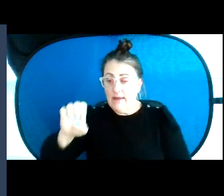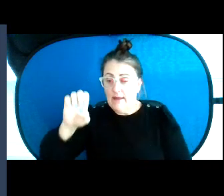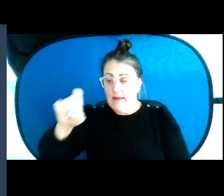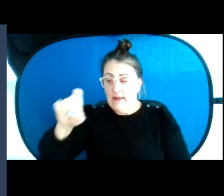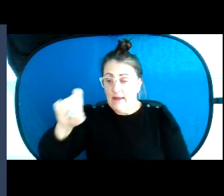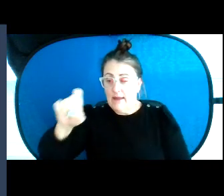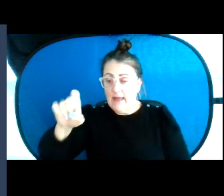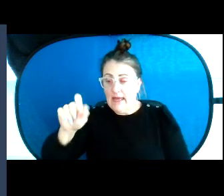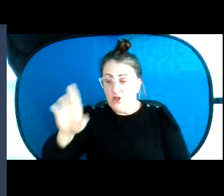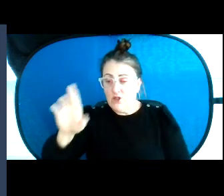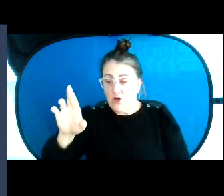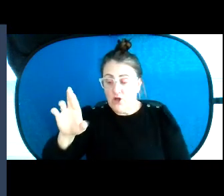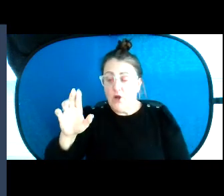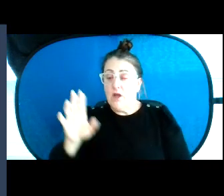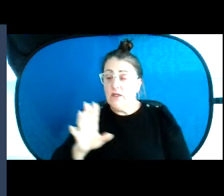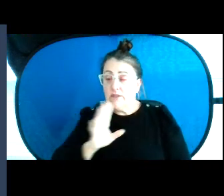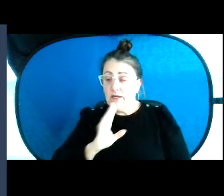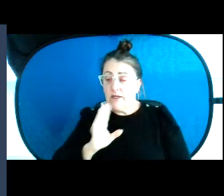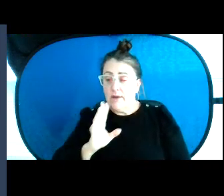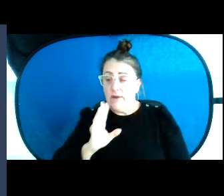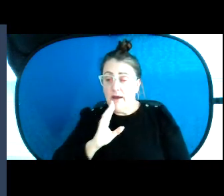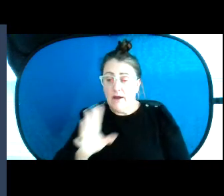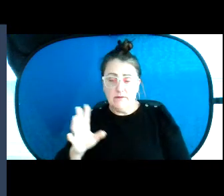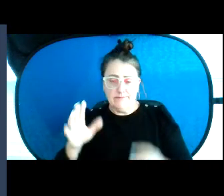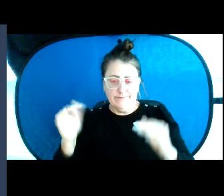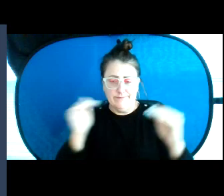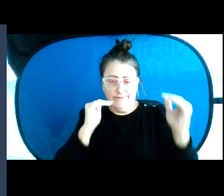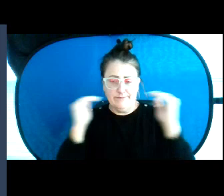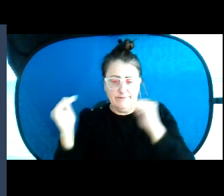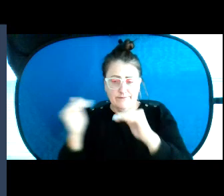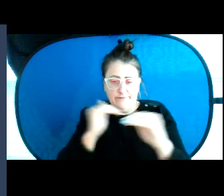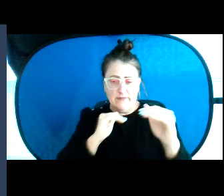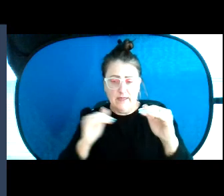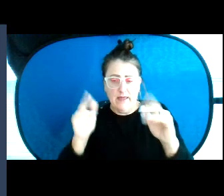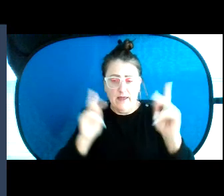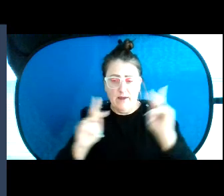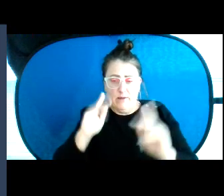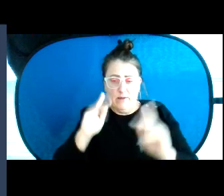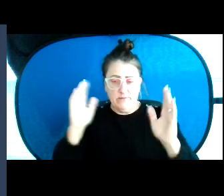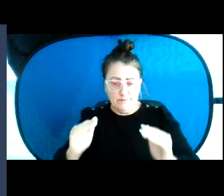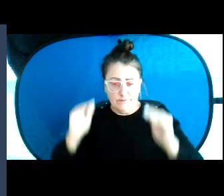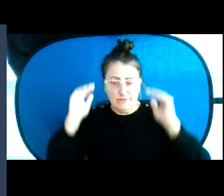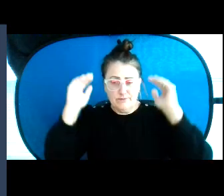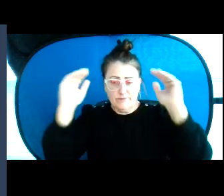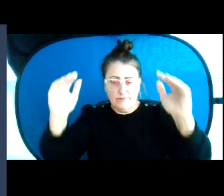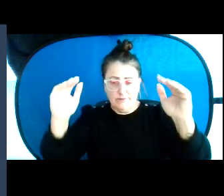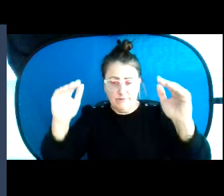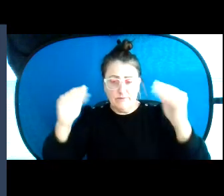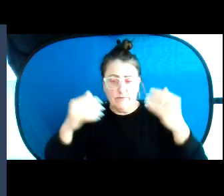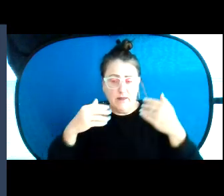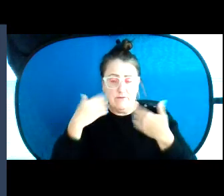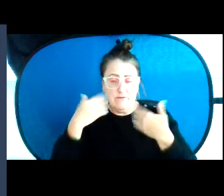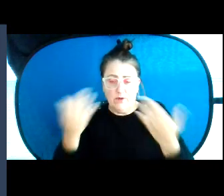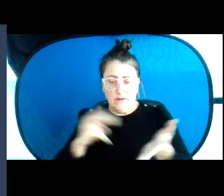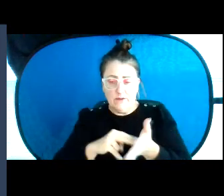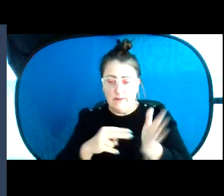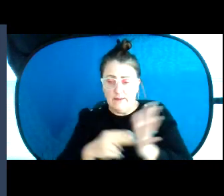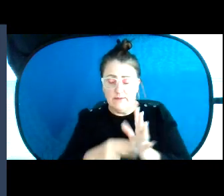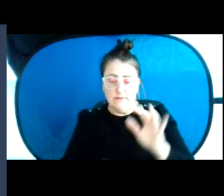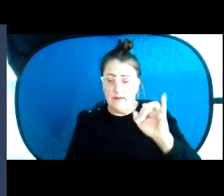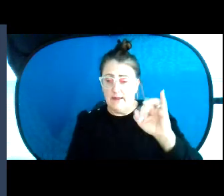about liquidity and putting everyday folks in positions of power, you're looking at it within the IEAC. What do we work